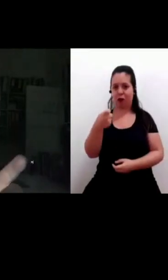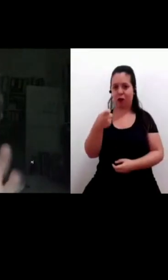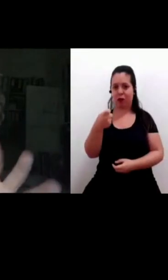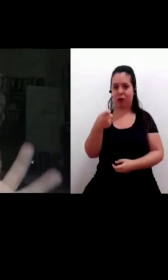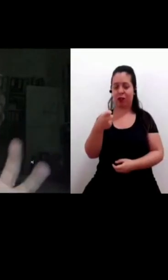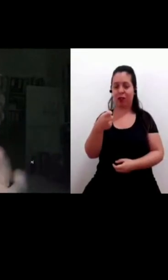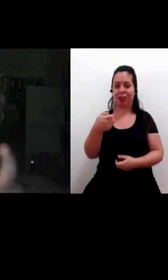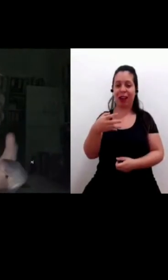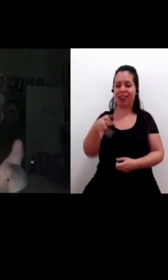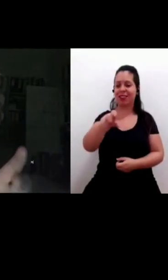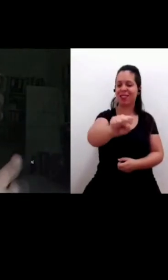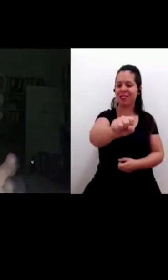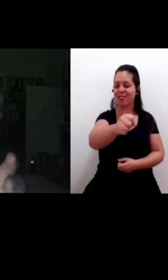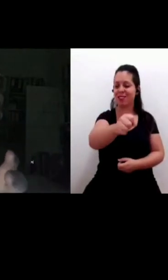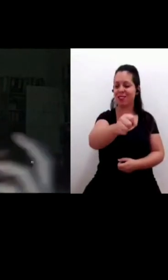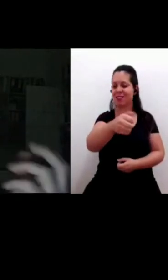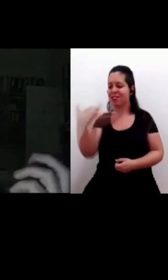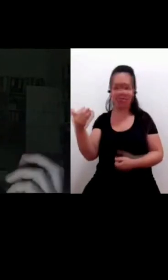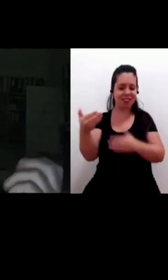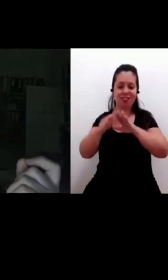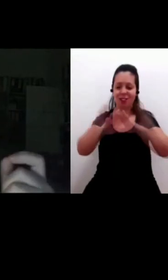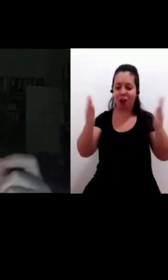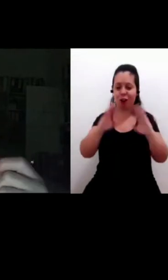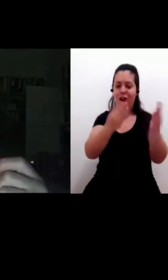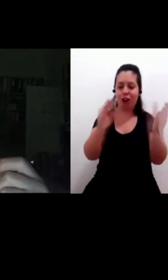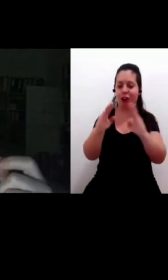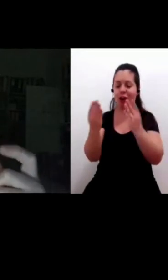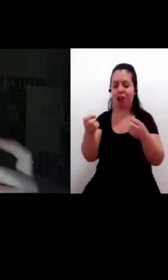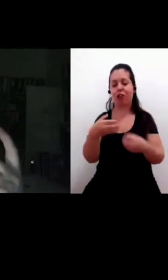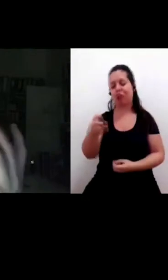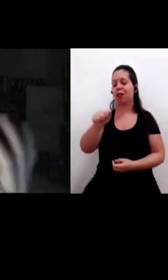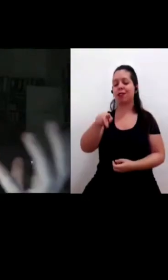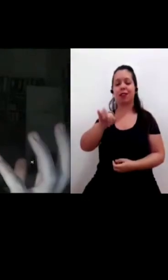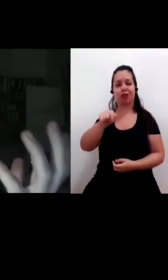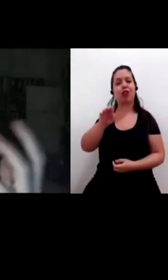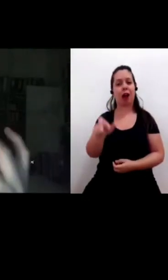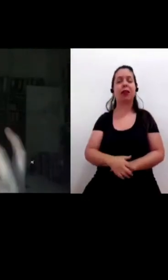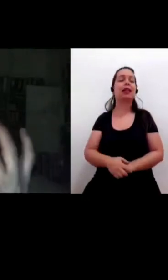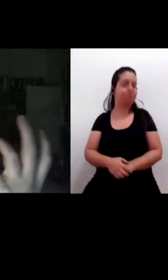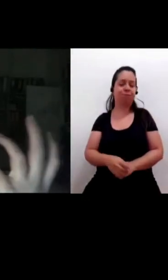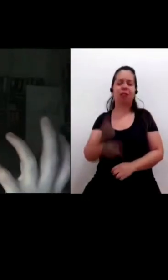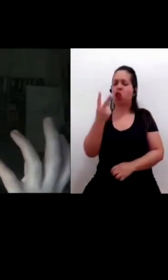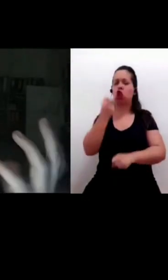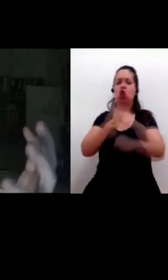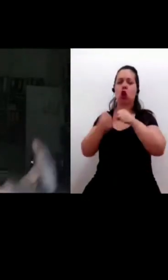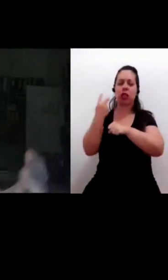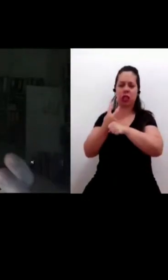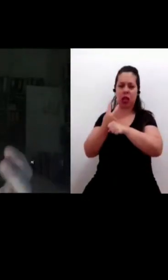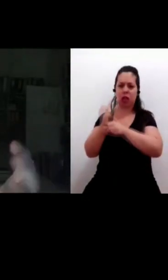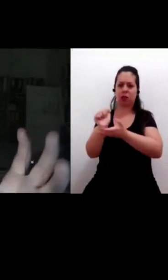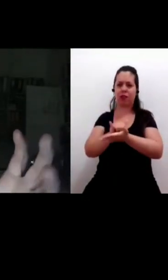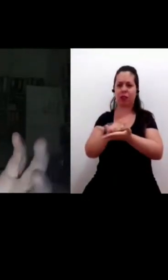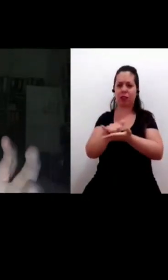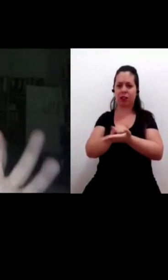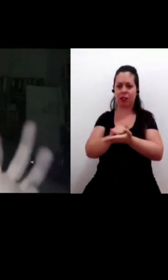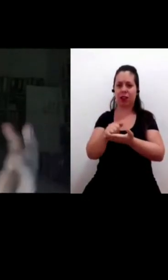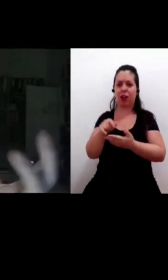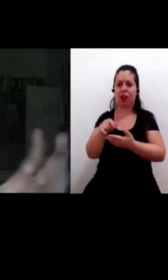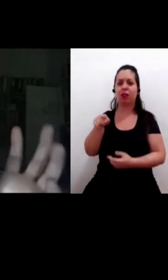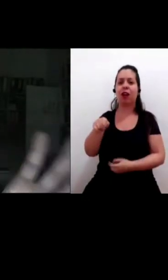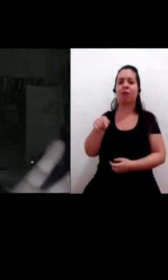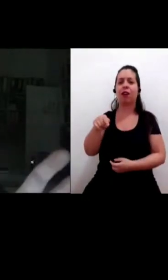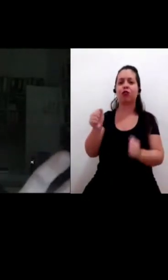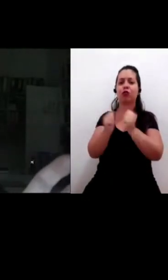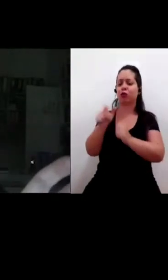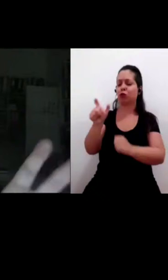Well, like 2 years ago, I was in New York, and I was with Michael Moore, and we were talking about Alvarez, and I